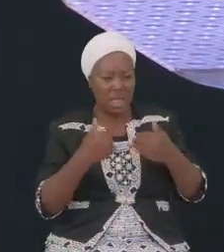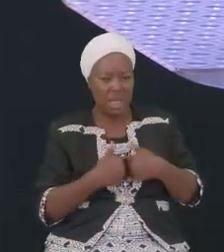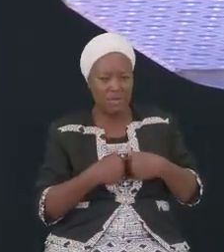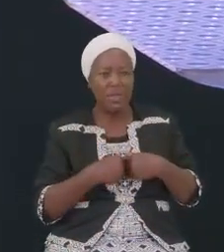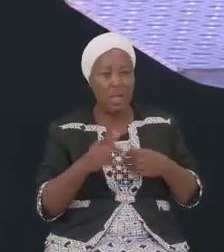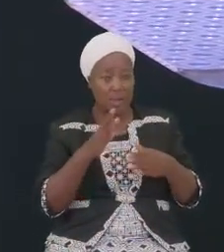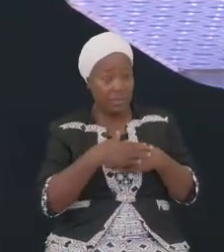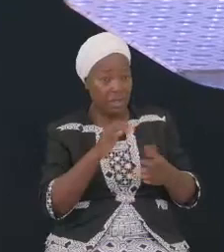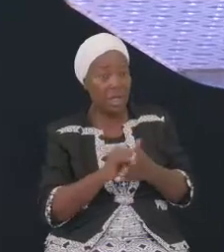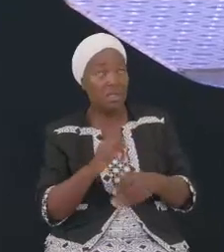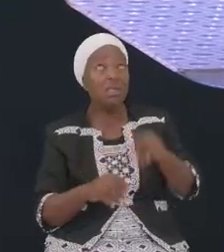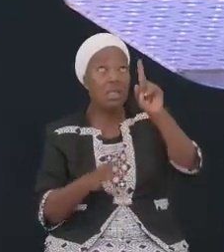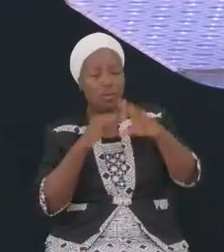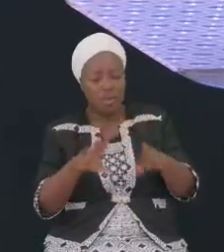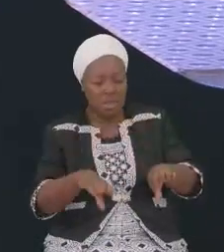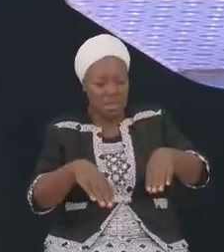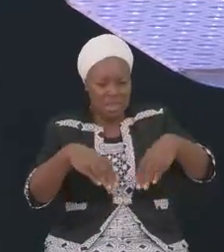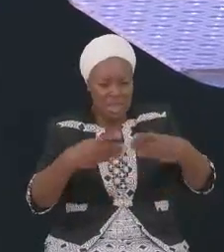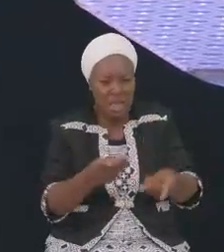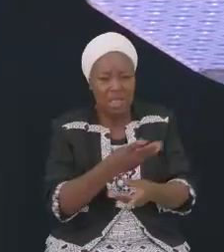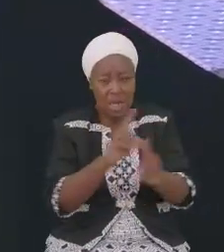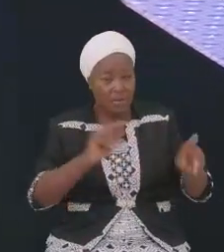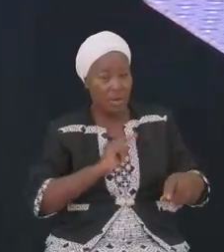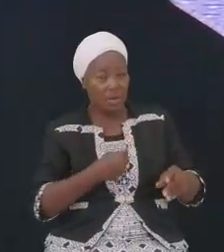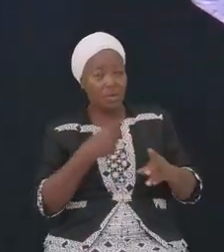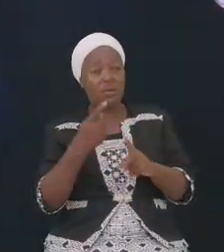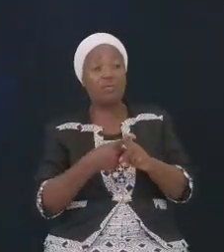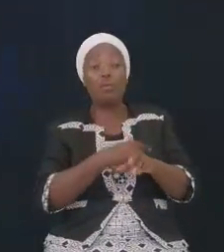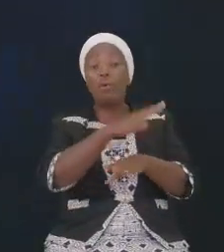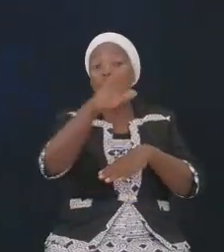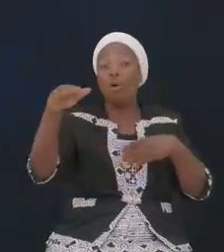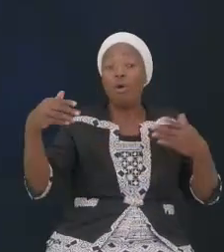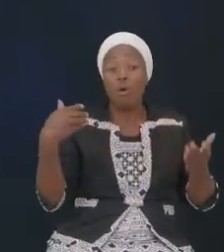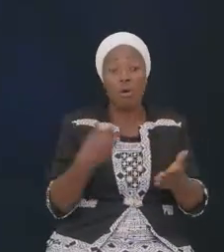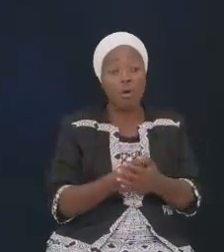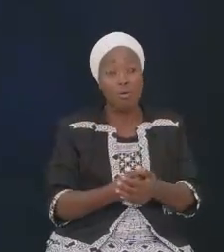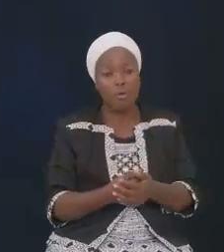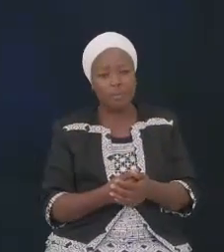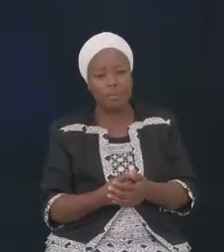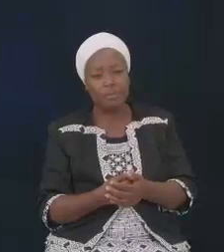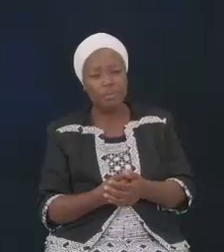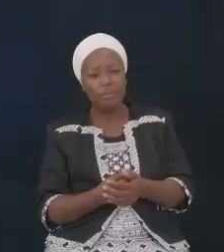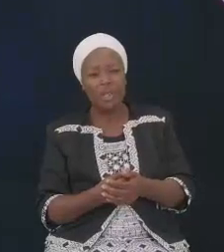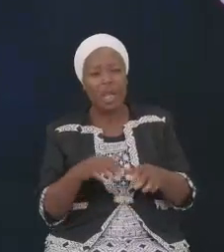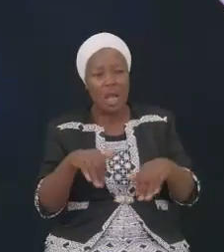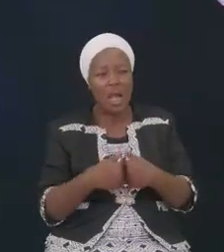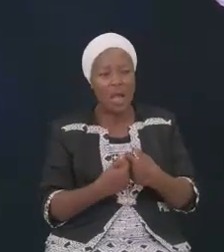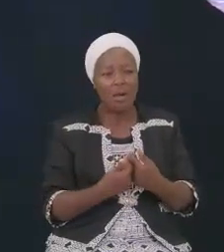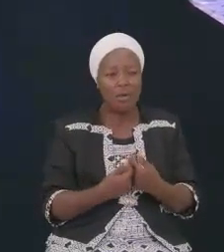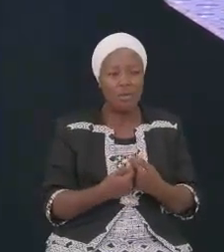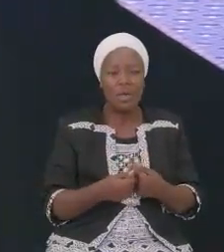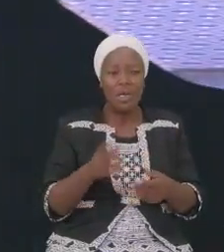he was delivered up for us all so that he can save us. Number one, he can purify